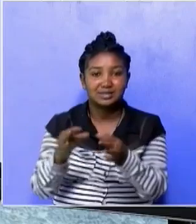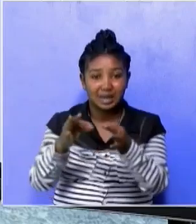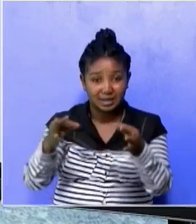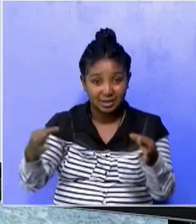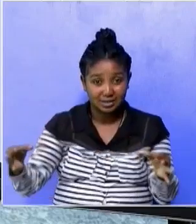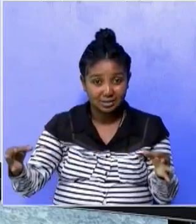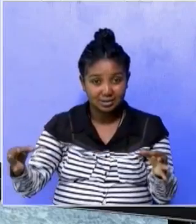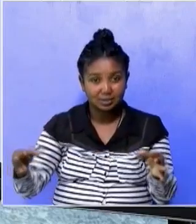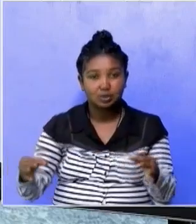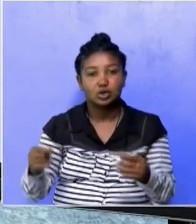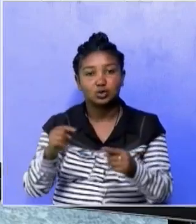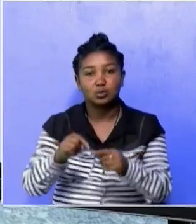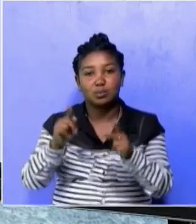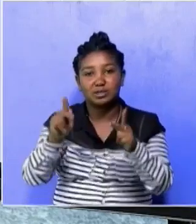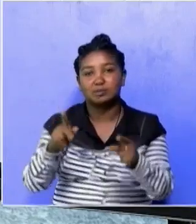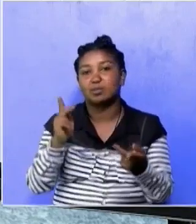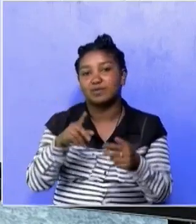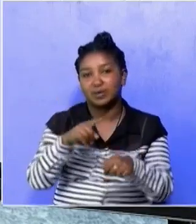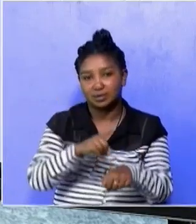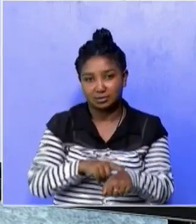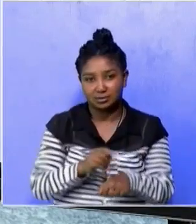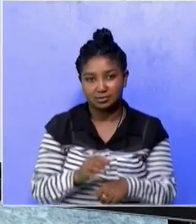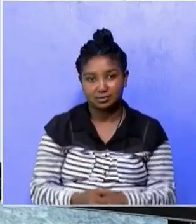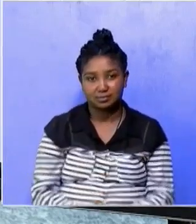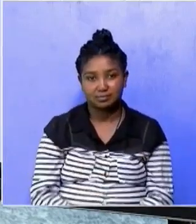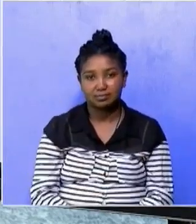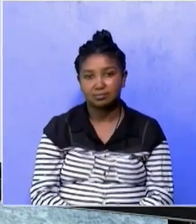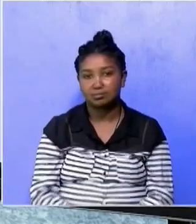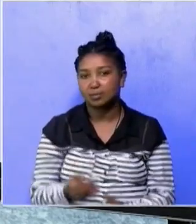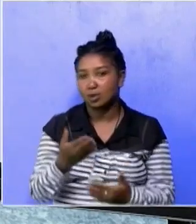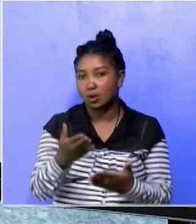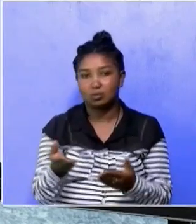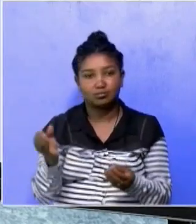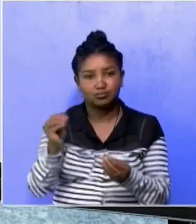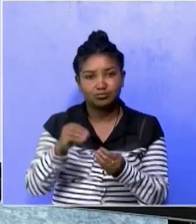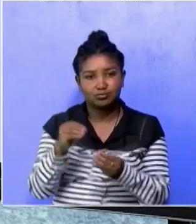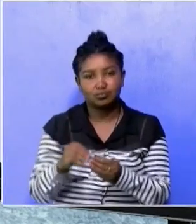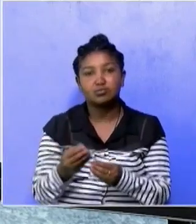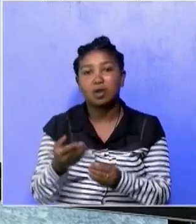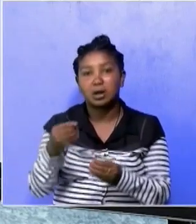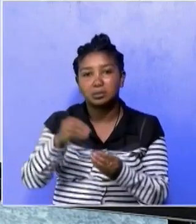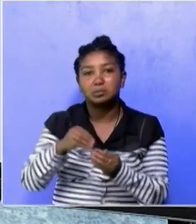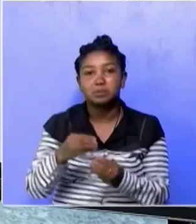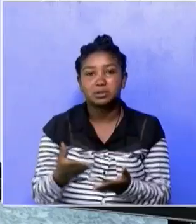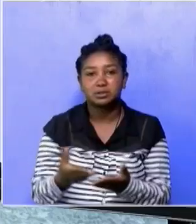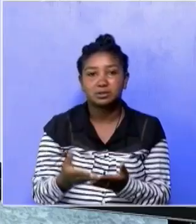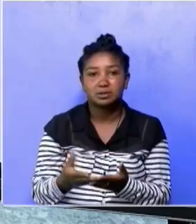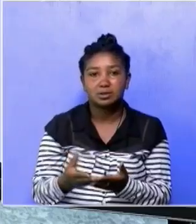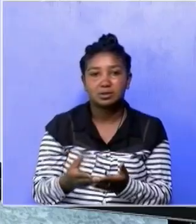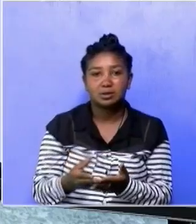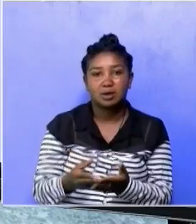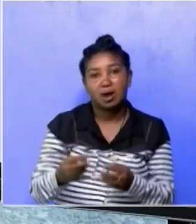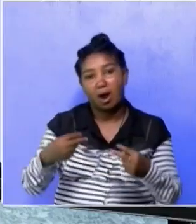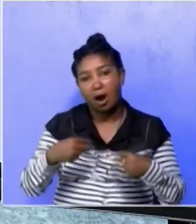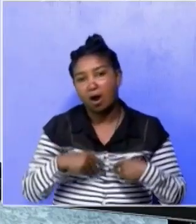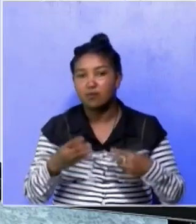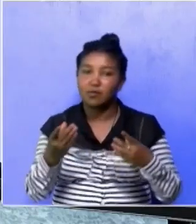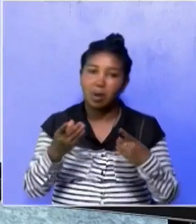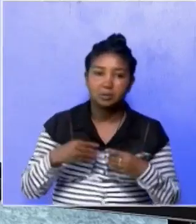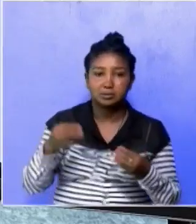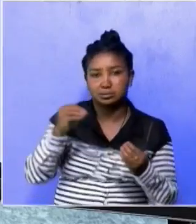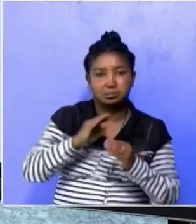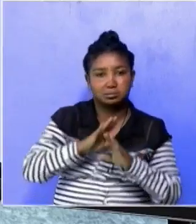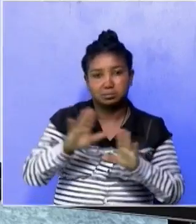sentences into present perfect tense. You are welcome to add only that is what? Either have or